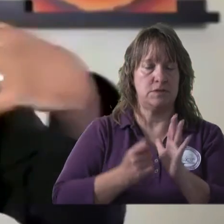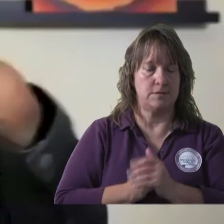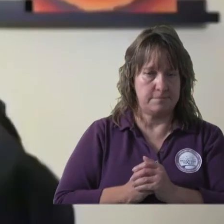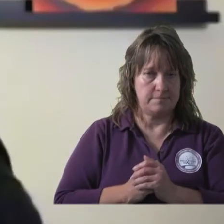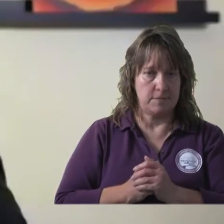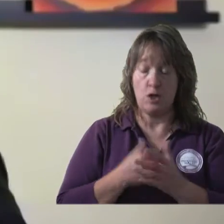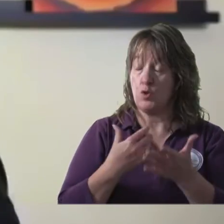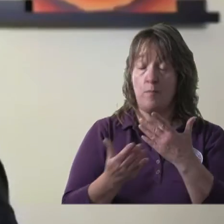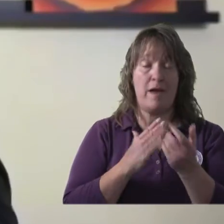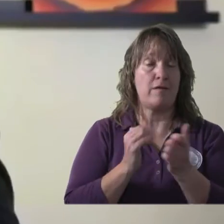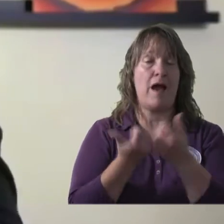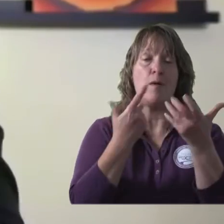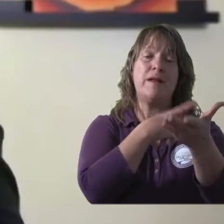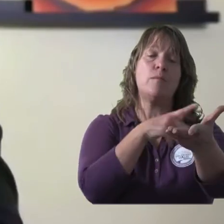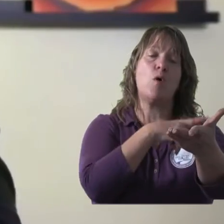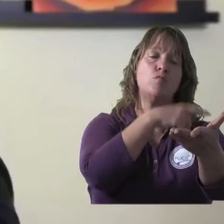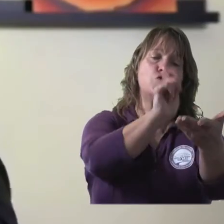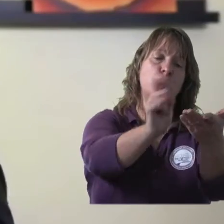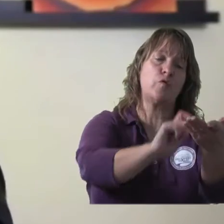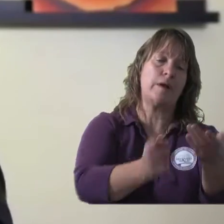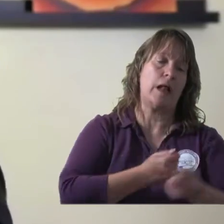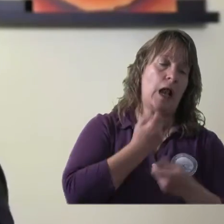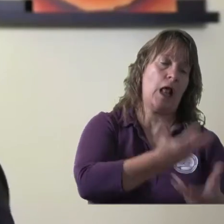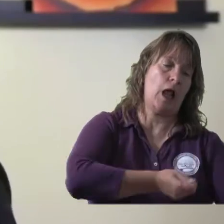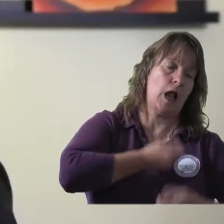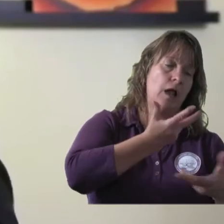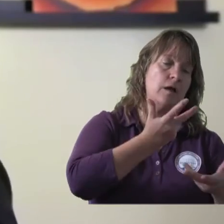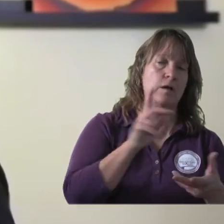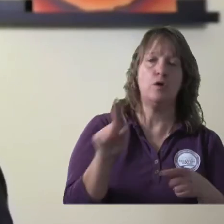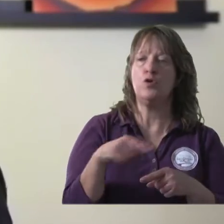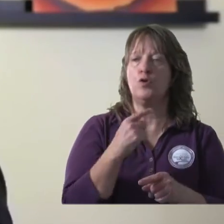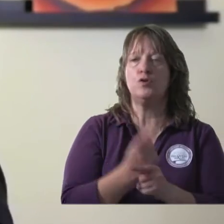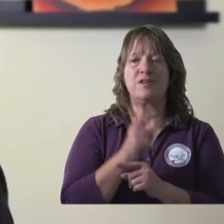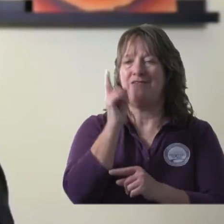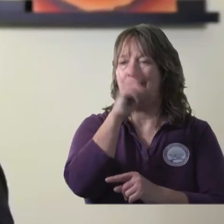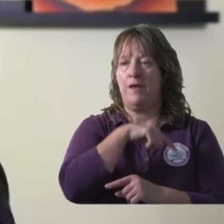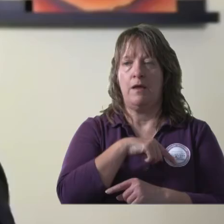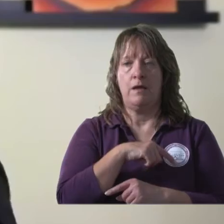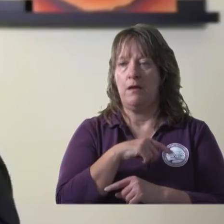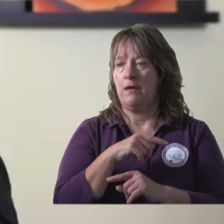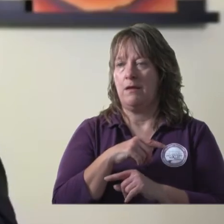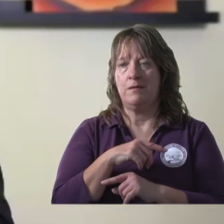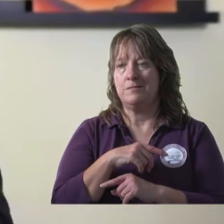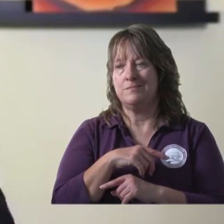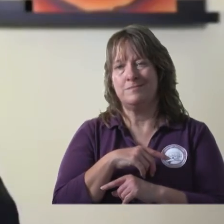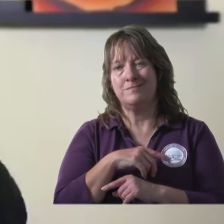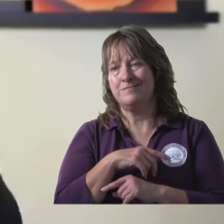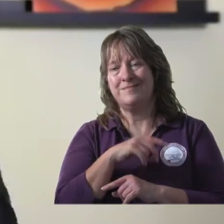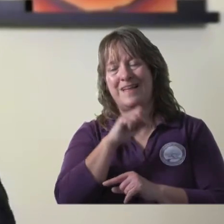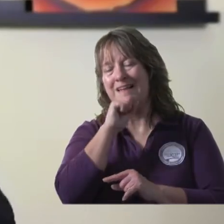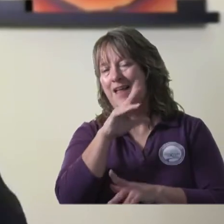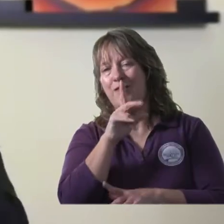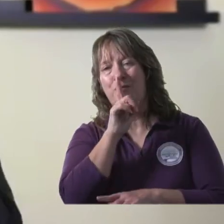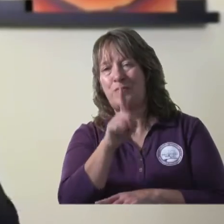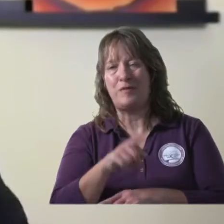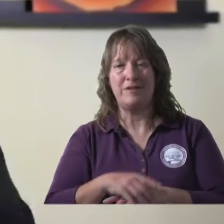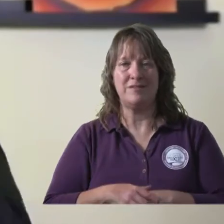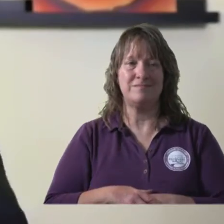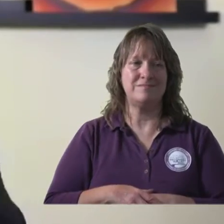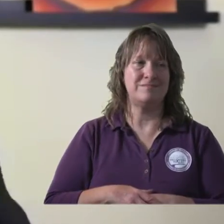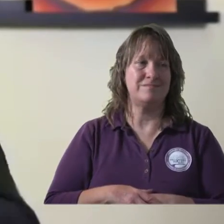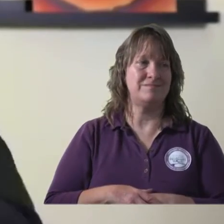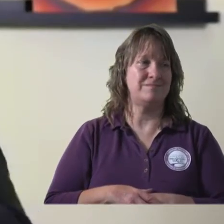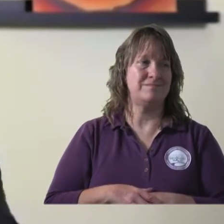matter how many poems you've written, you are just a poser. Fear not. We are all